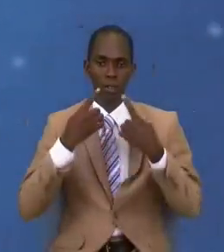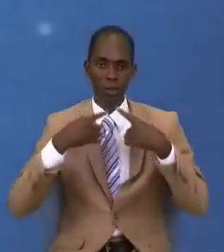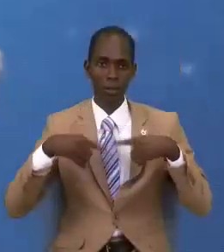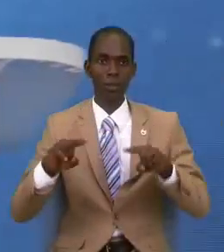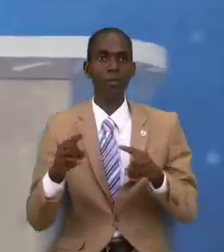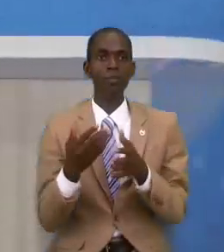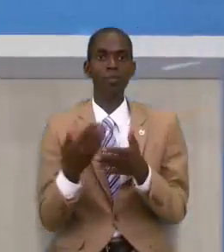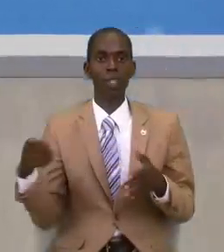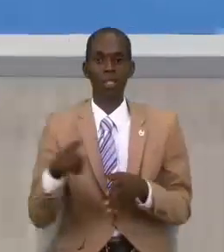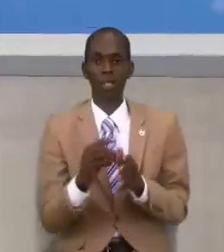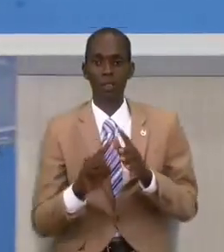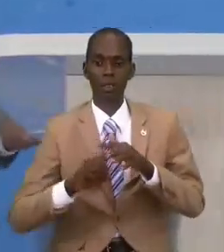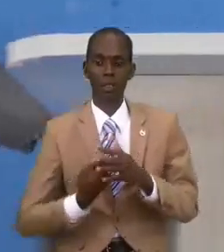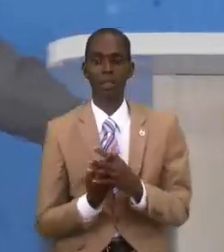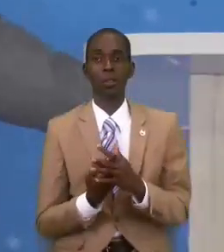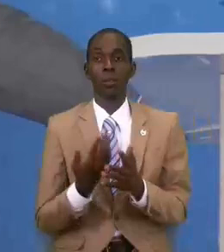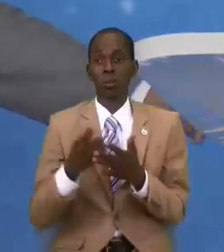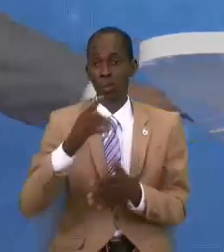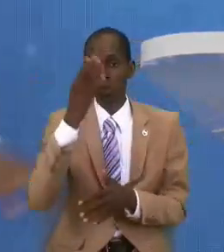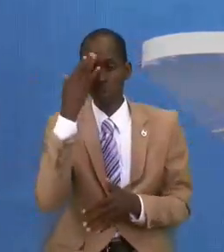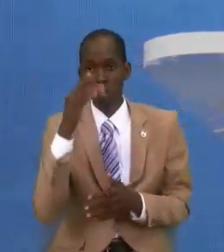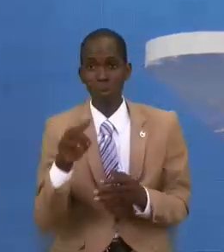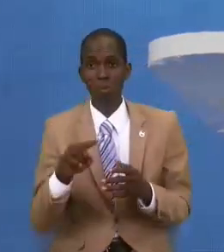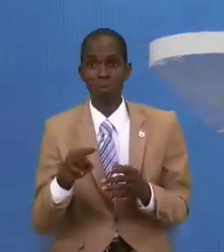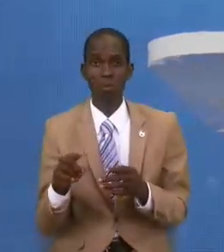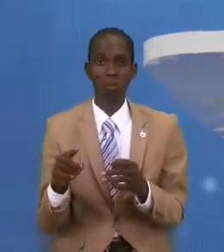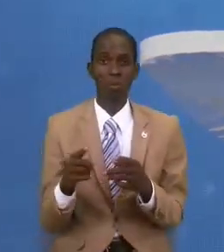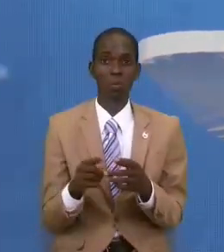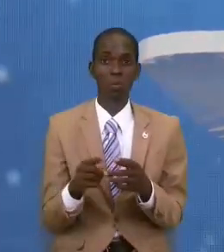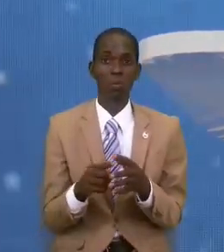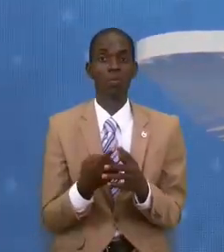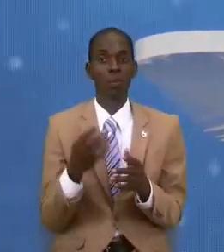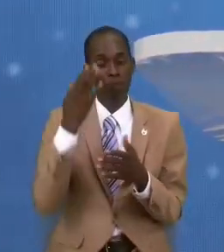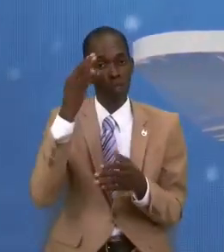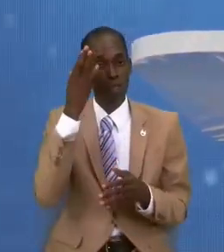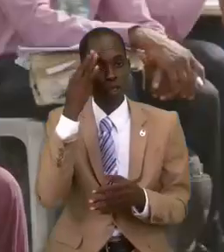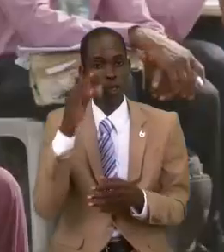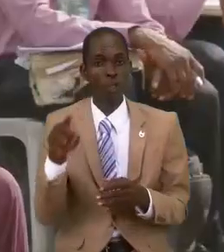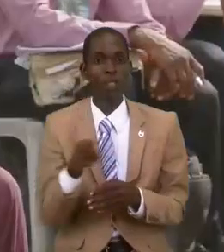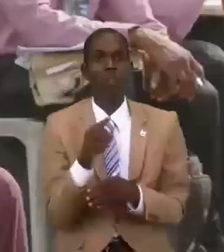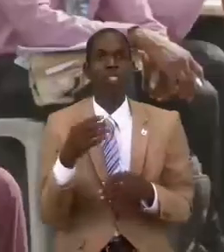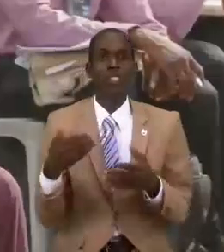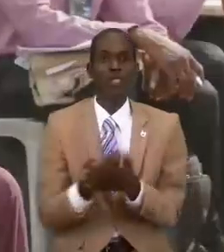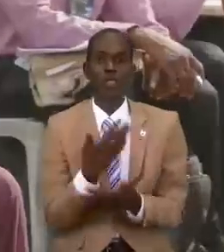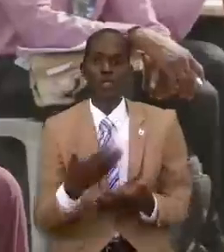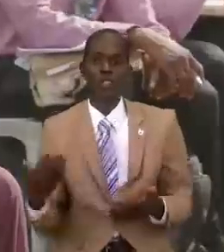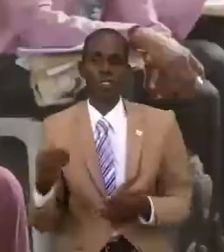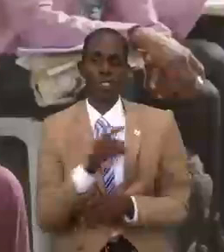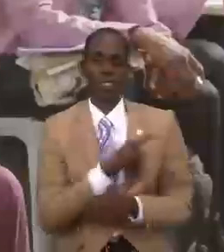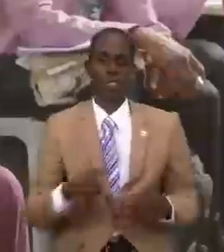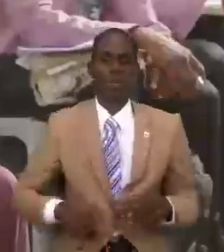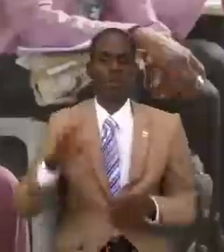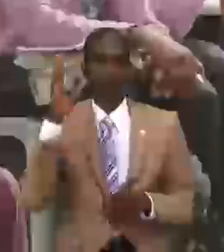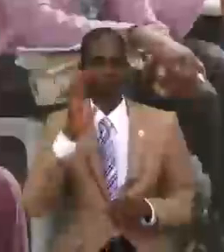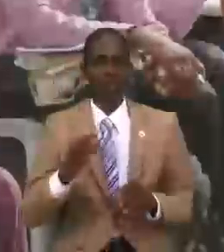them, before you taste them. New things from the Lord will declare your life in Jesus' name. Then he says,